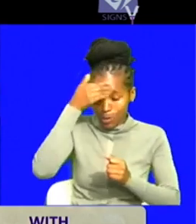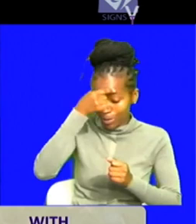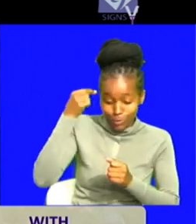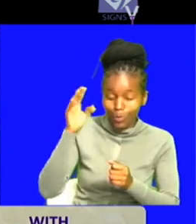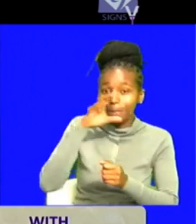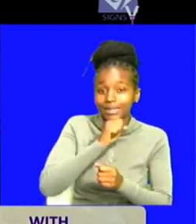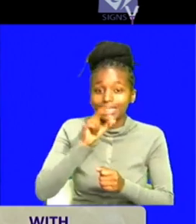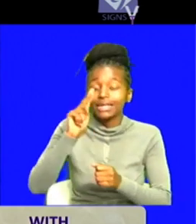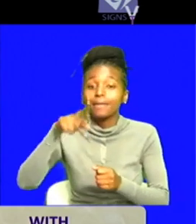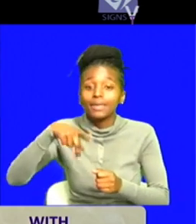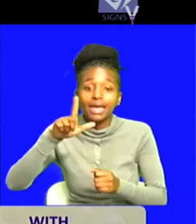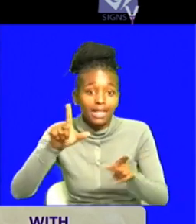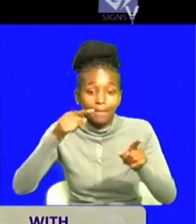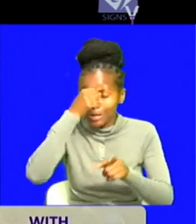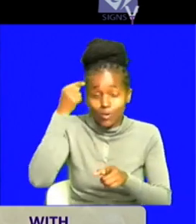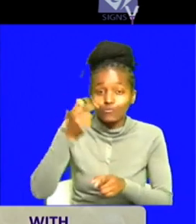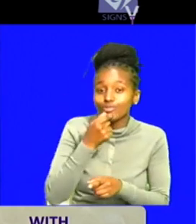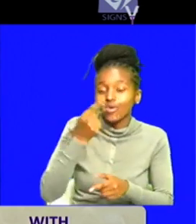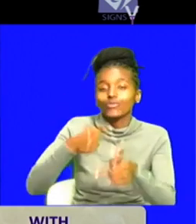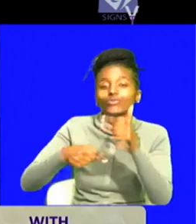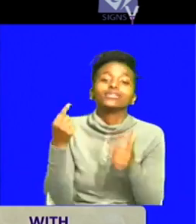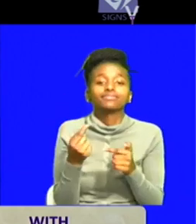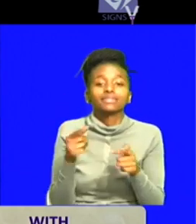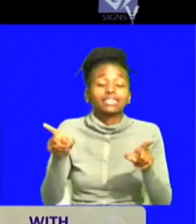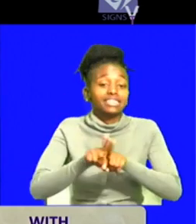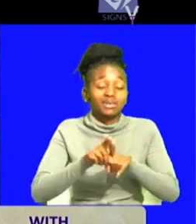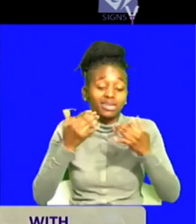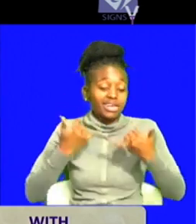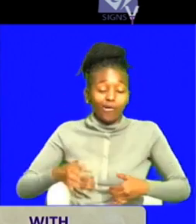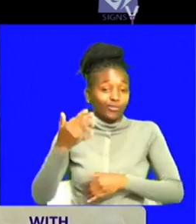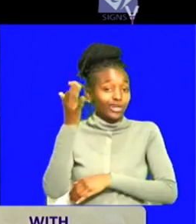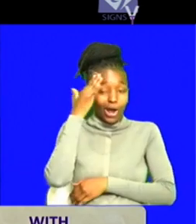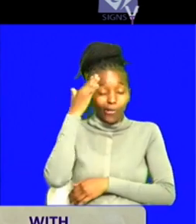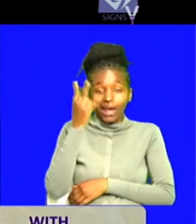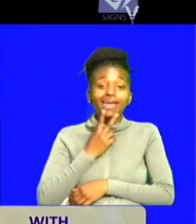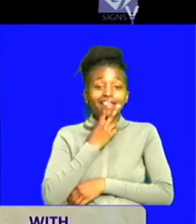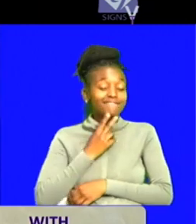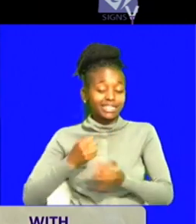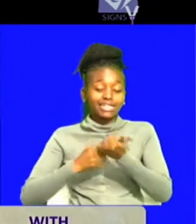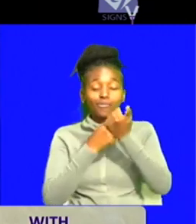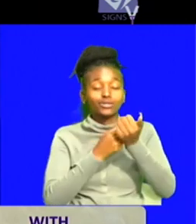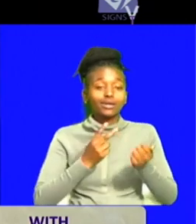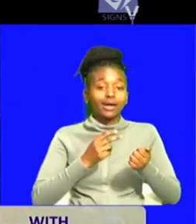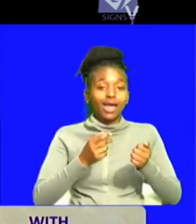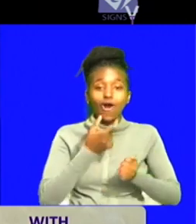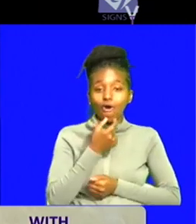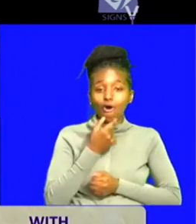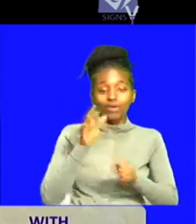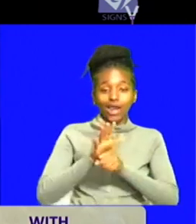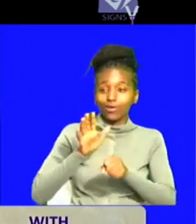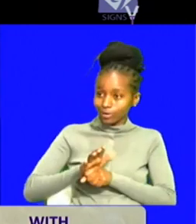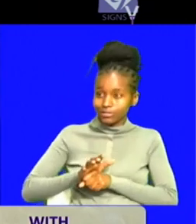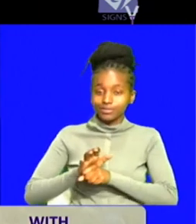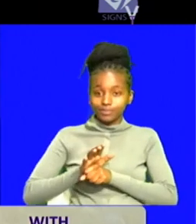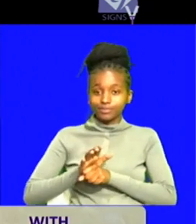title, courtesy of Gor Mahia winning the title. And ELVIS is very excited about this because we went to Gor Mahia, but. Yeah, so